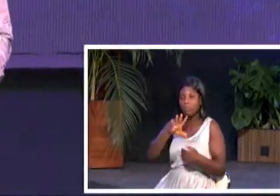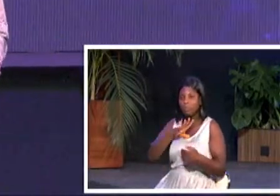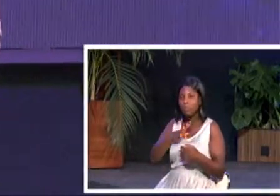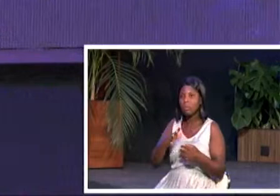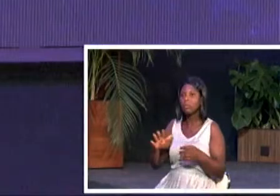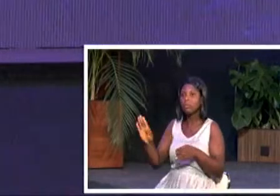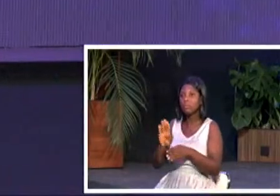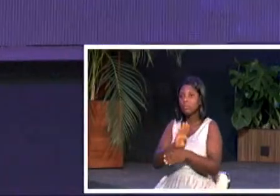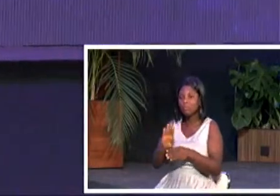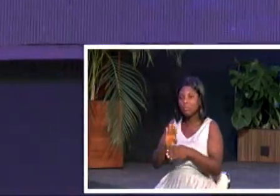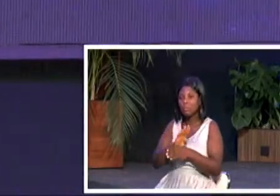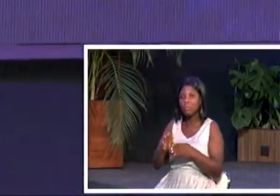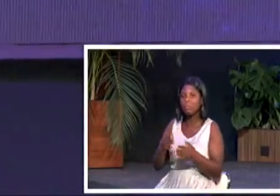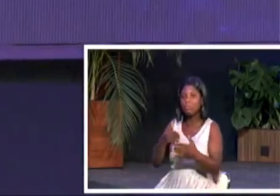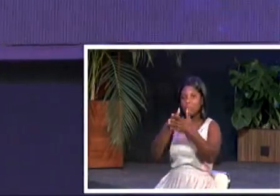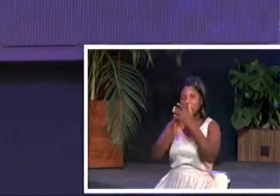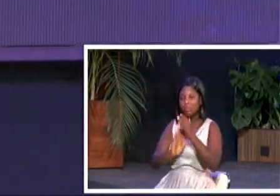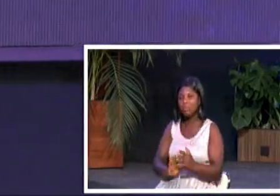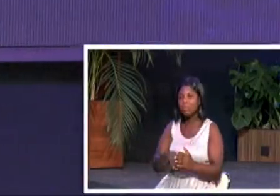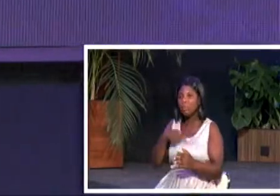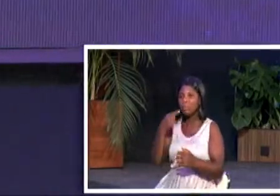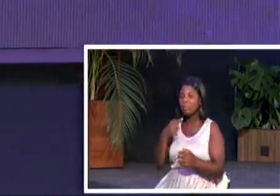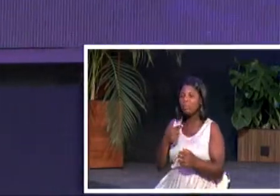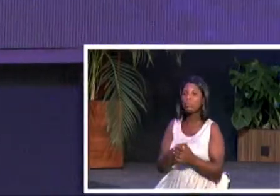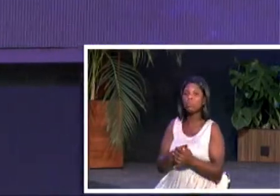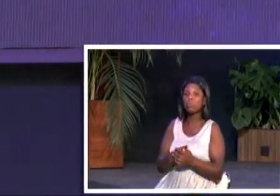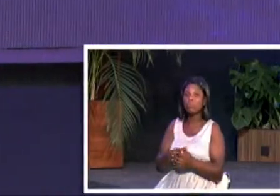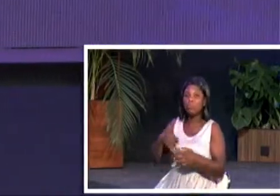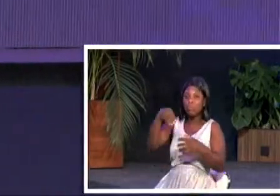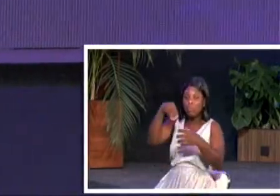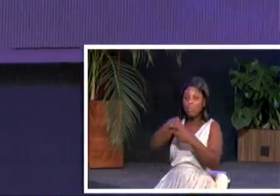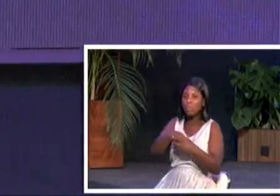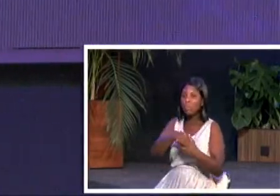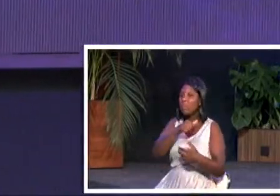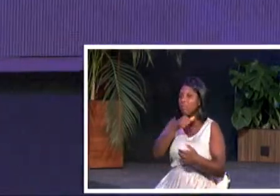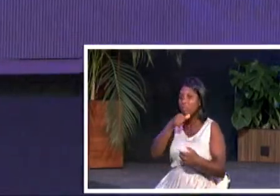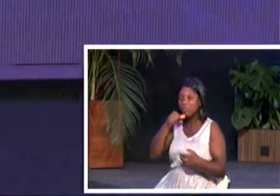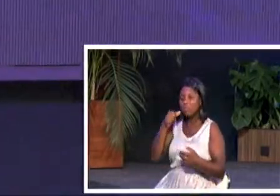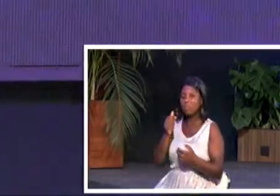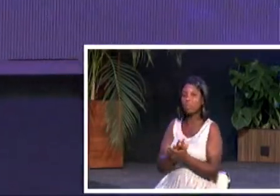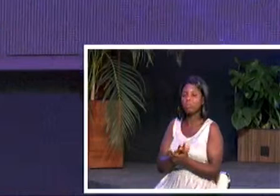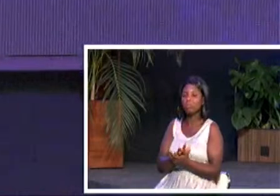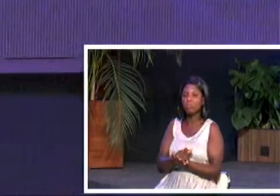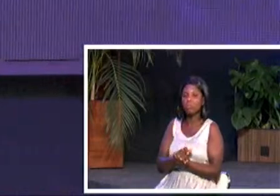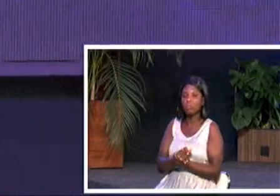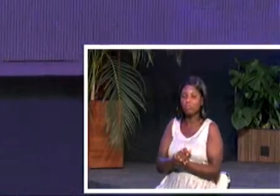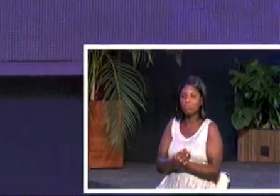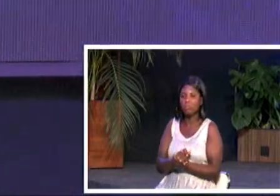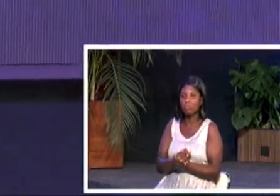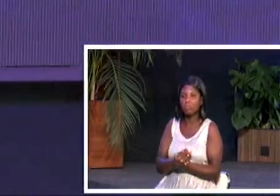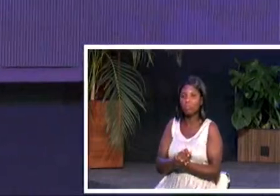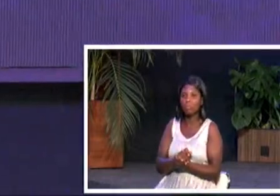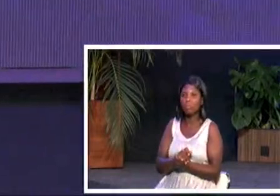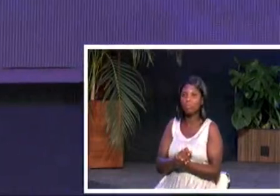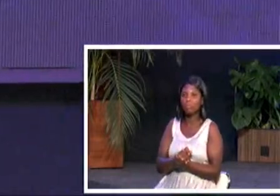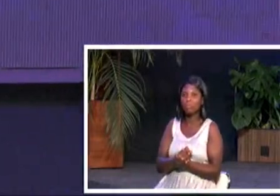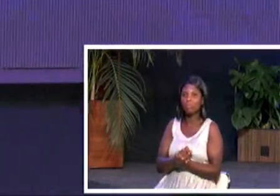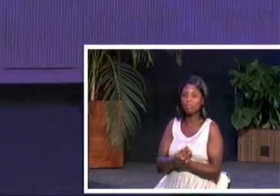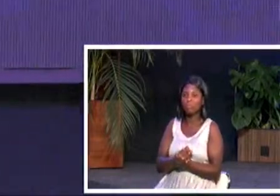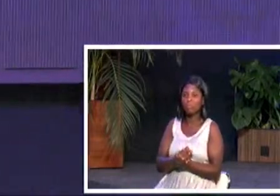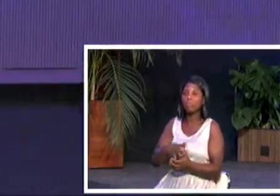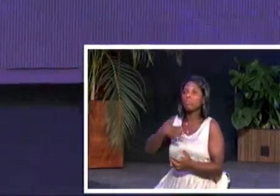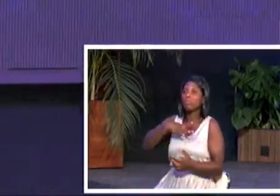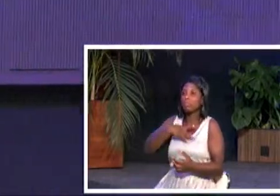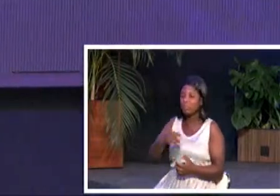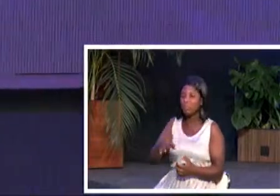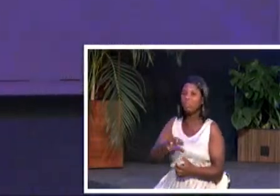in banking to go into farming. When you call her an agribusiness entrepreneur, she says, call me a farmer. I love to be called a farmer. So I